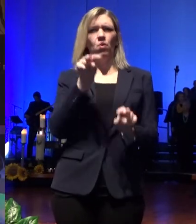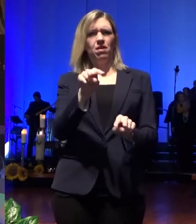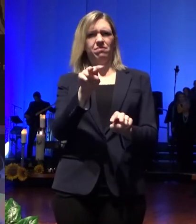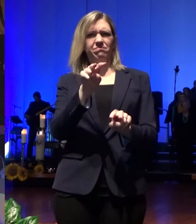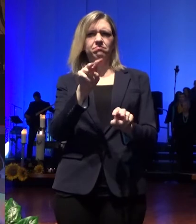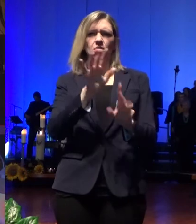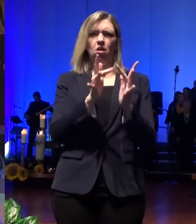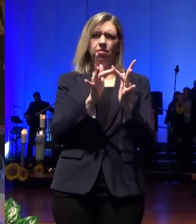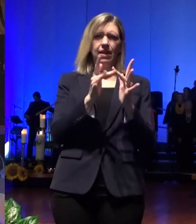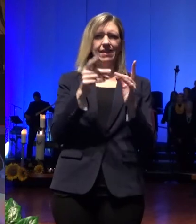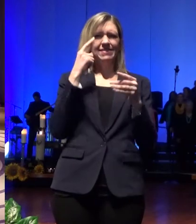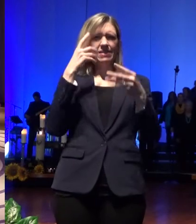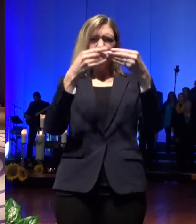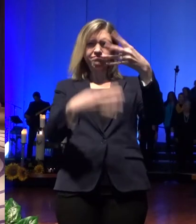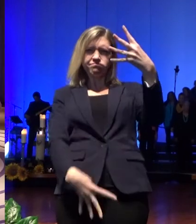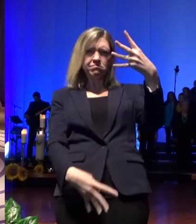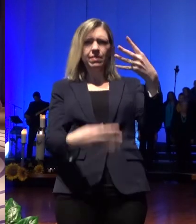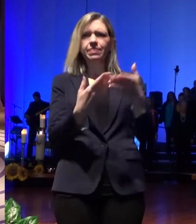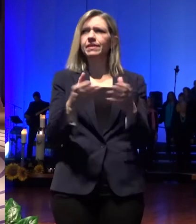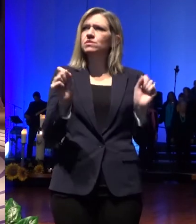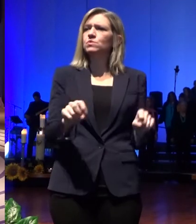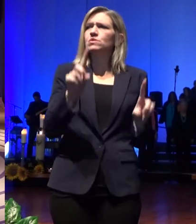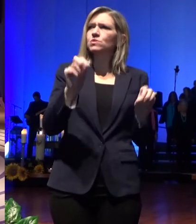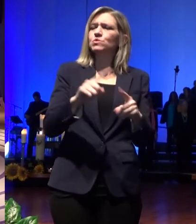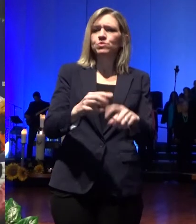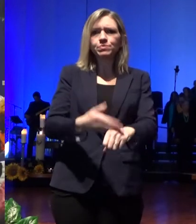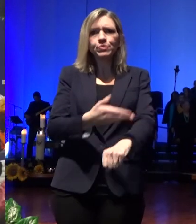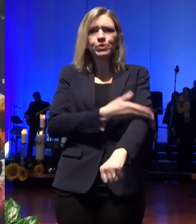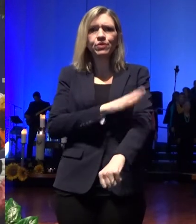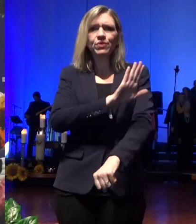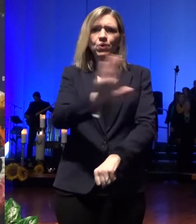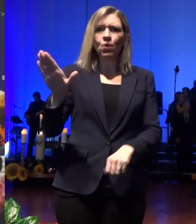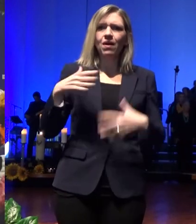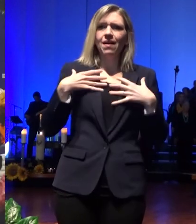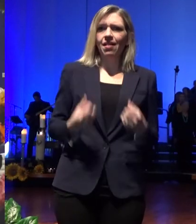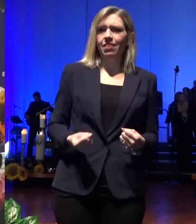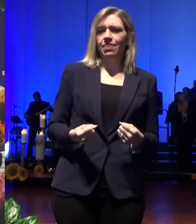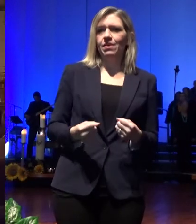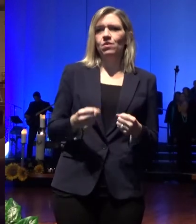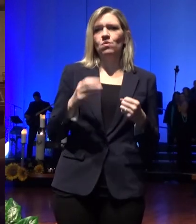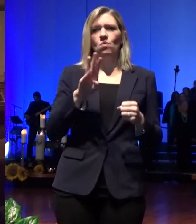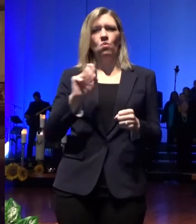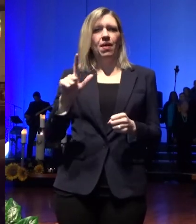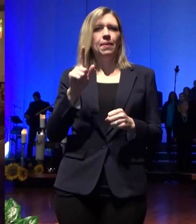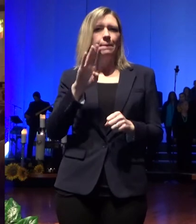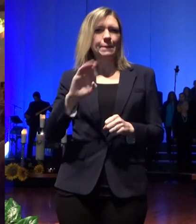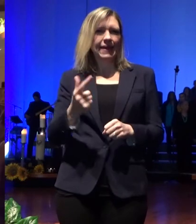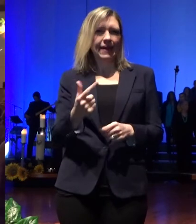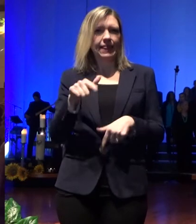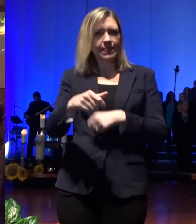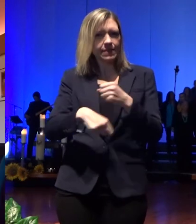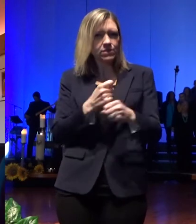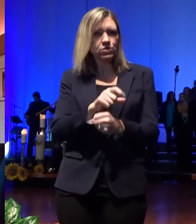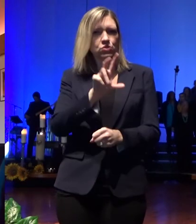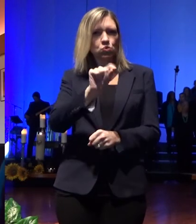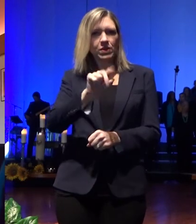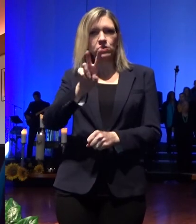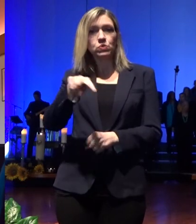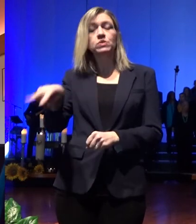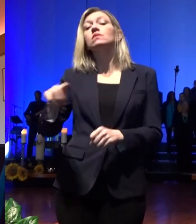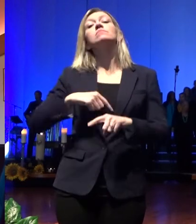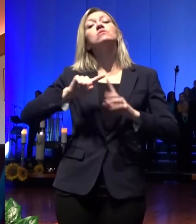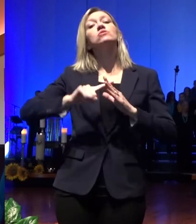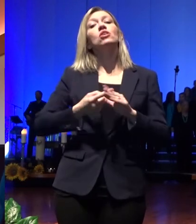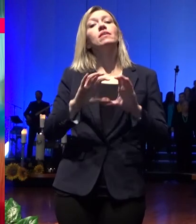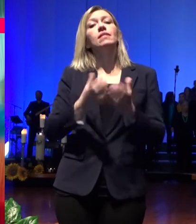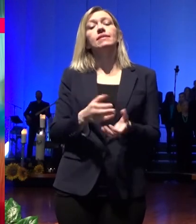online. Check out all the things that you can do to improve your health and well-being in 2022. And as a part of that initiative, I'm beginning a class